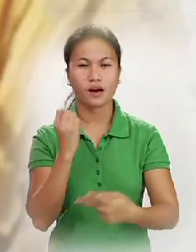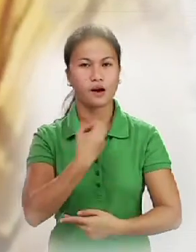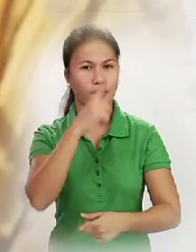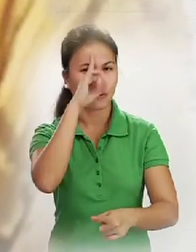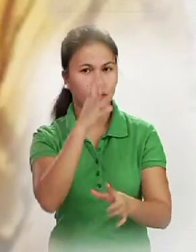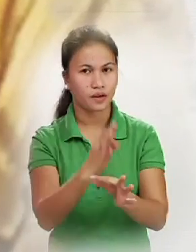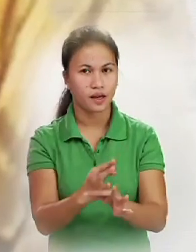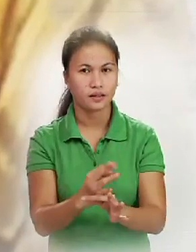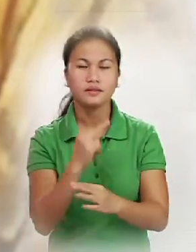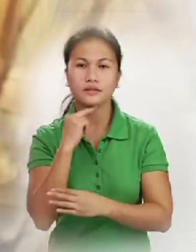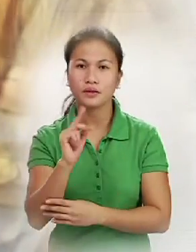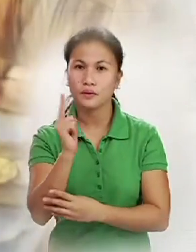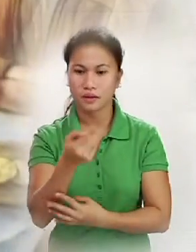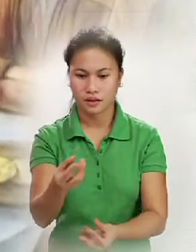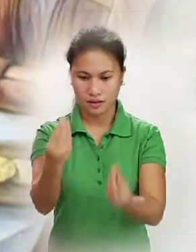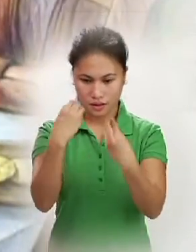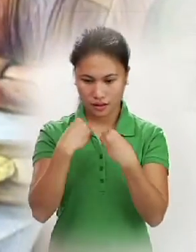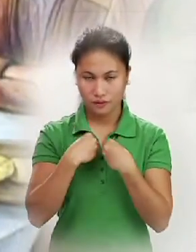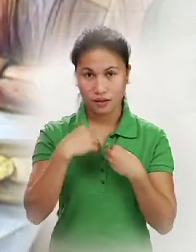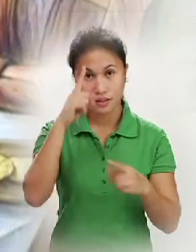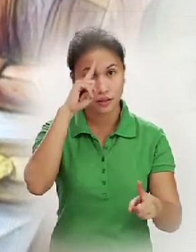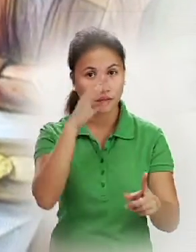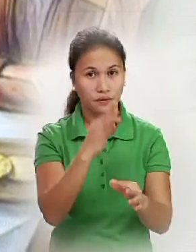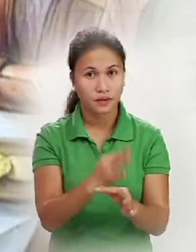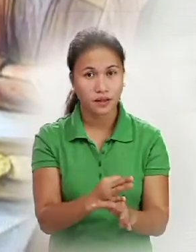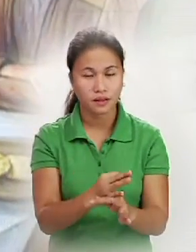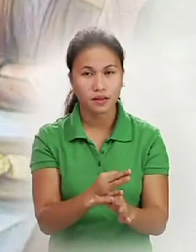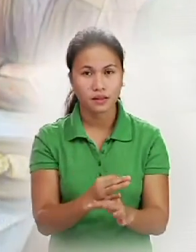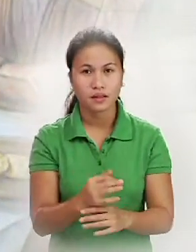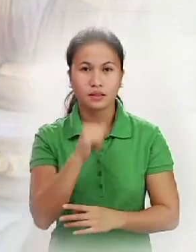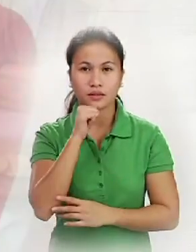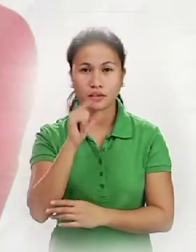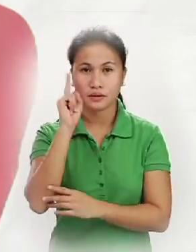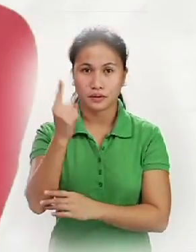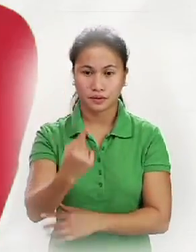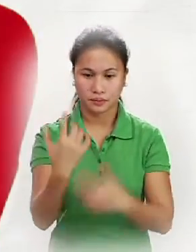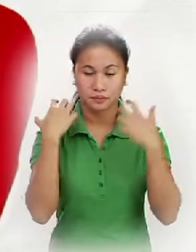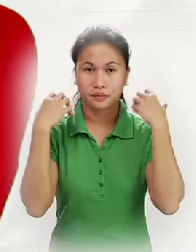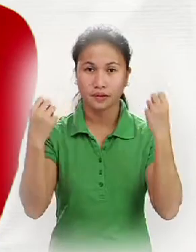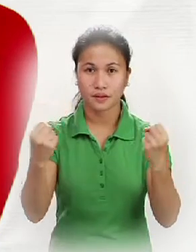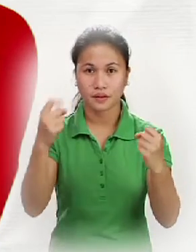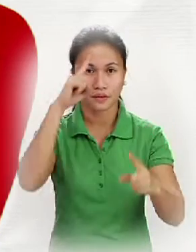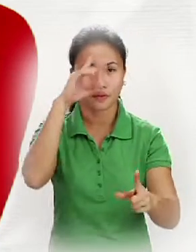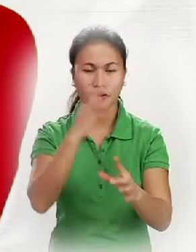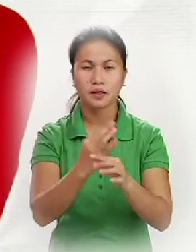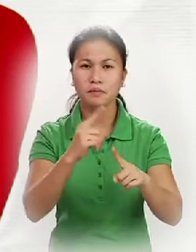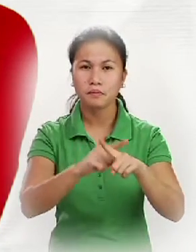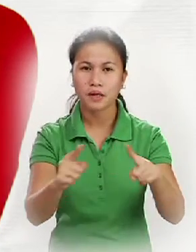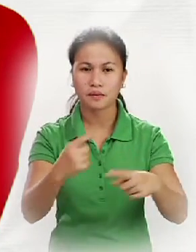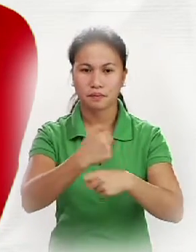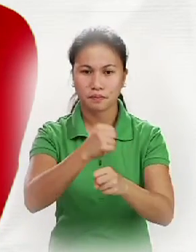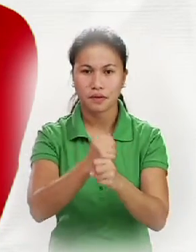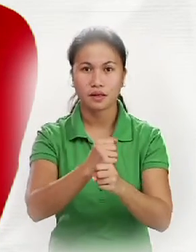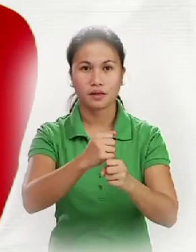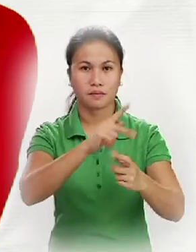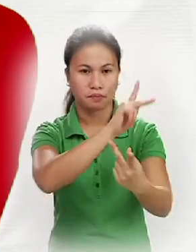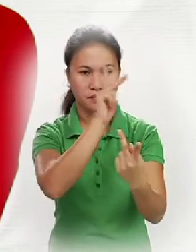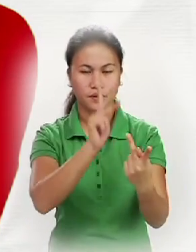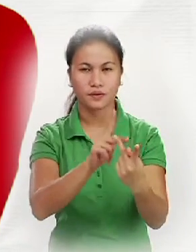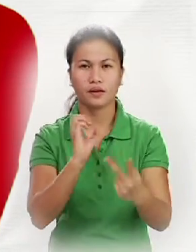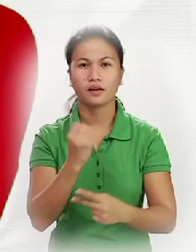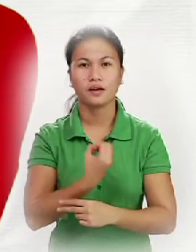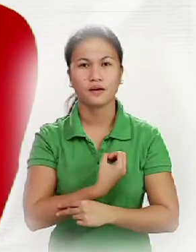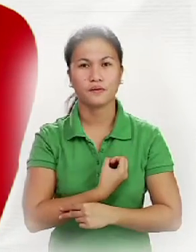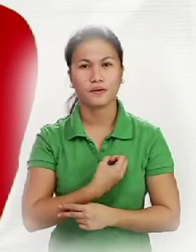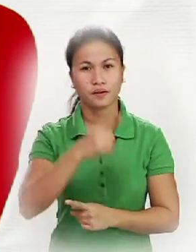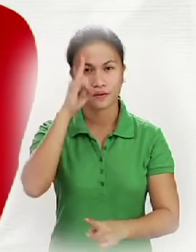not only give us faith, He does not only strengthen our faith, He perfects our faith. And